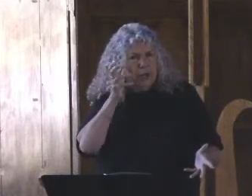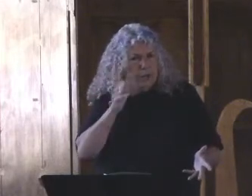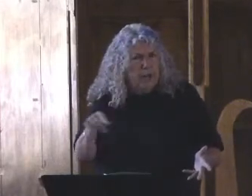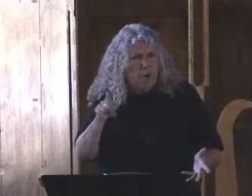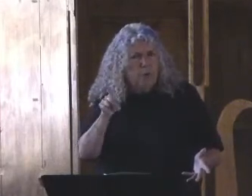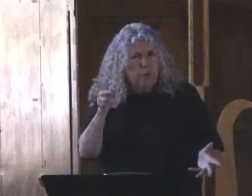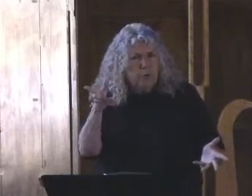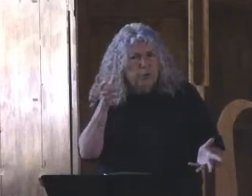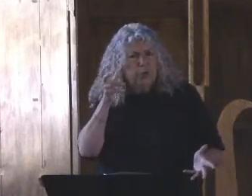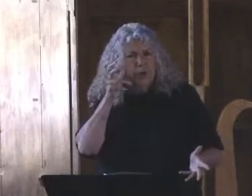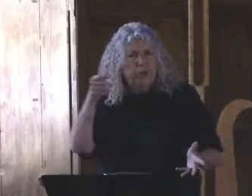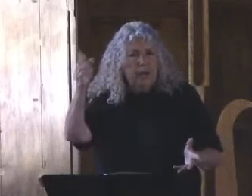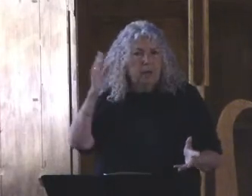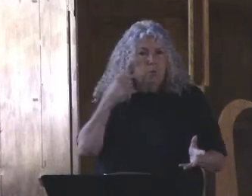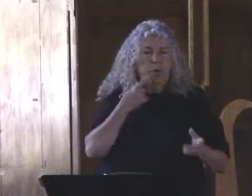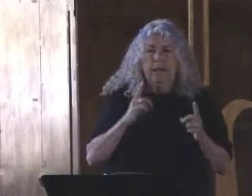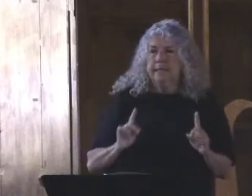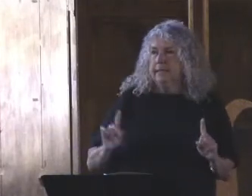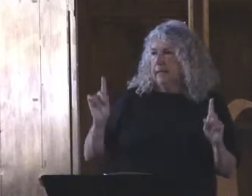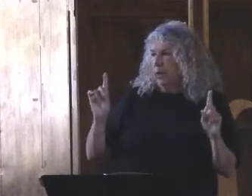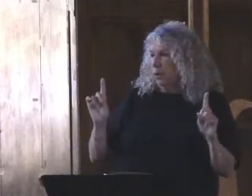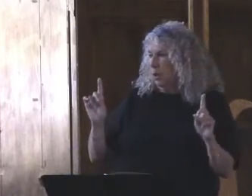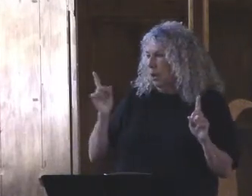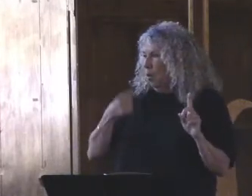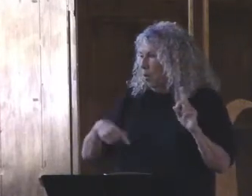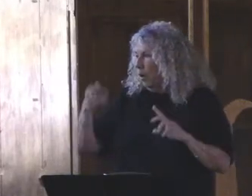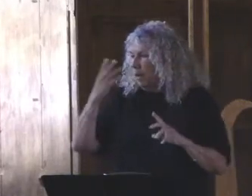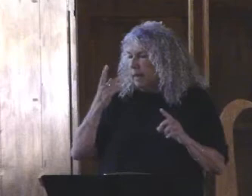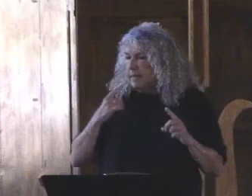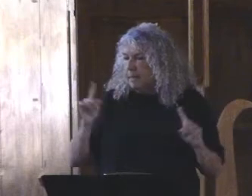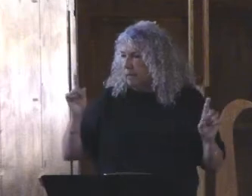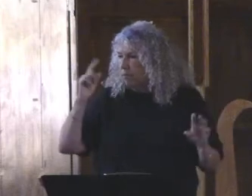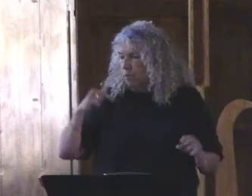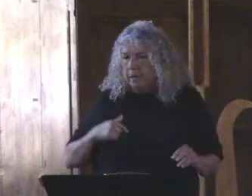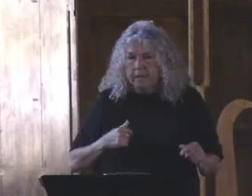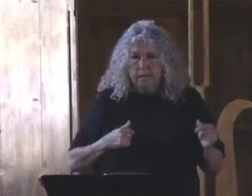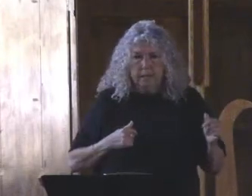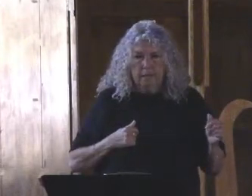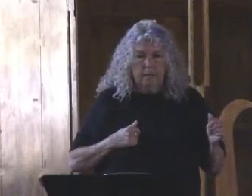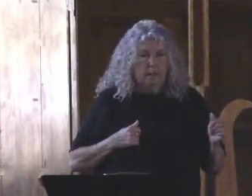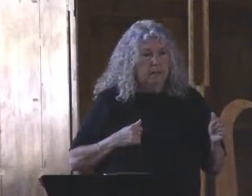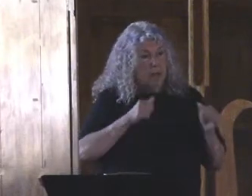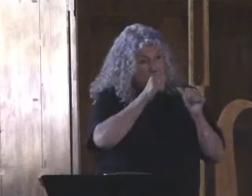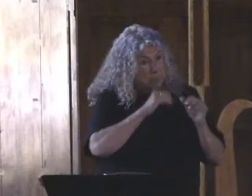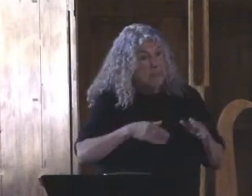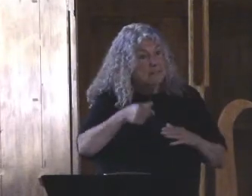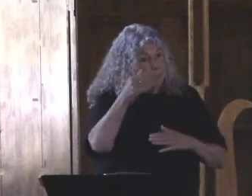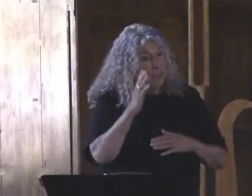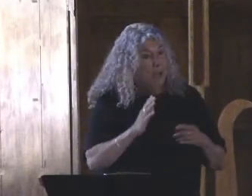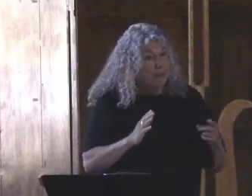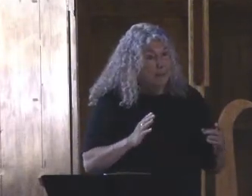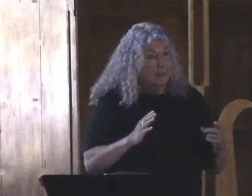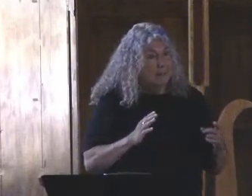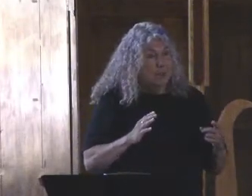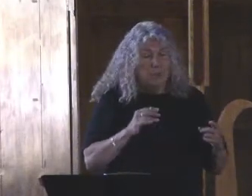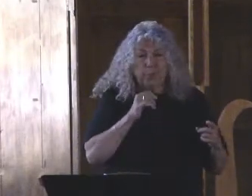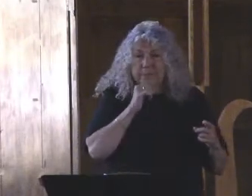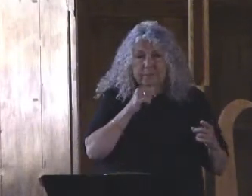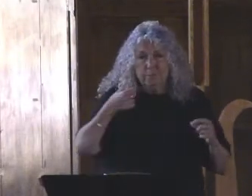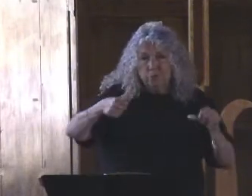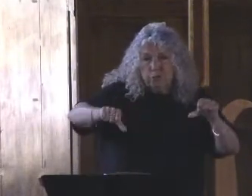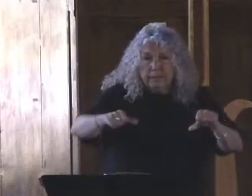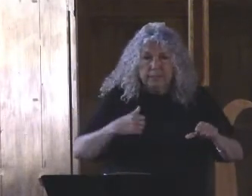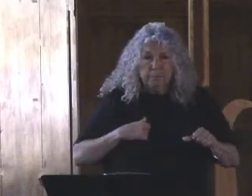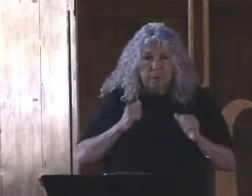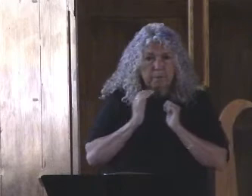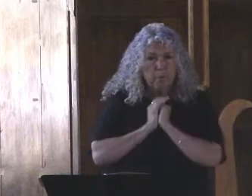fear God, while I declare what God has done for me. Blessed be God, who has not rejected